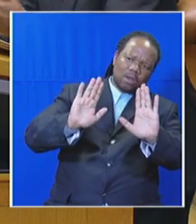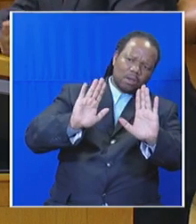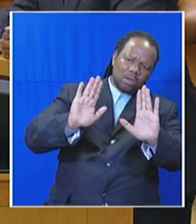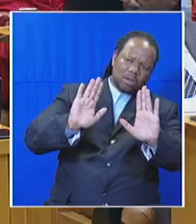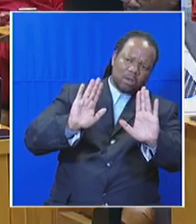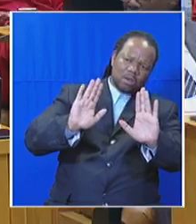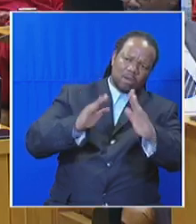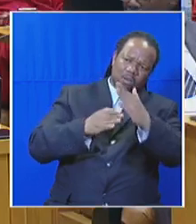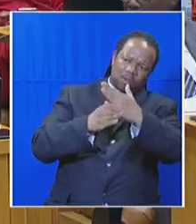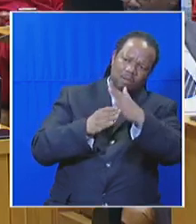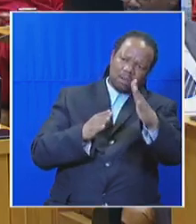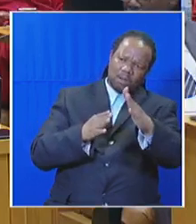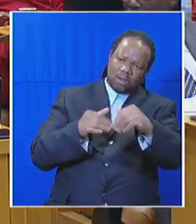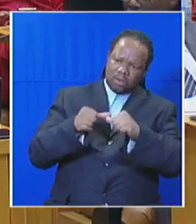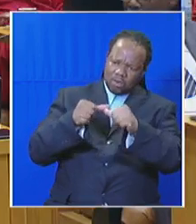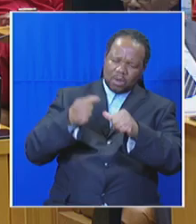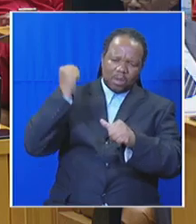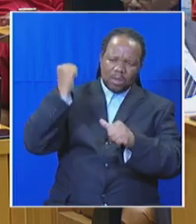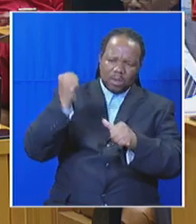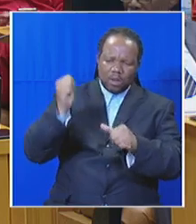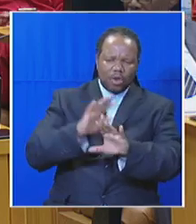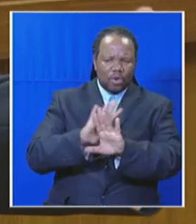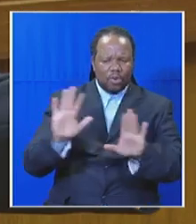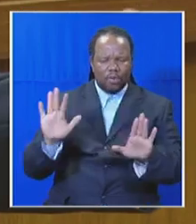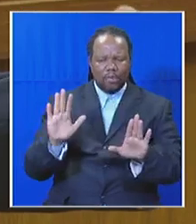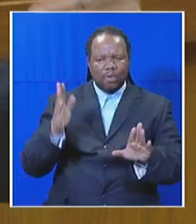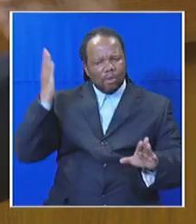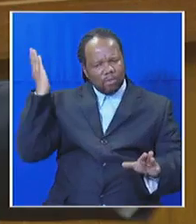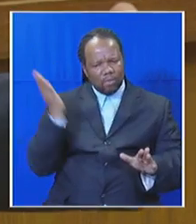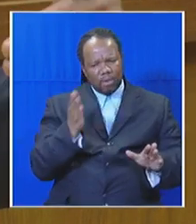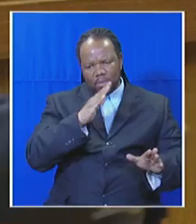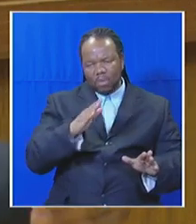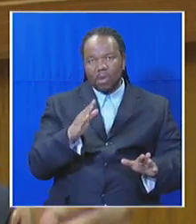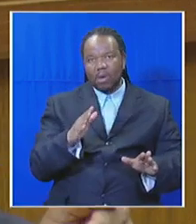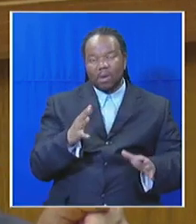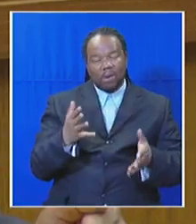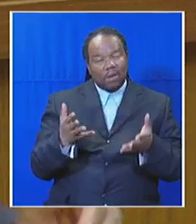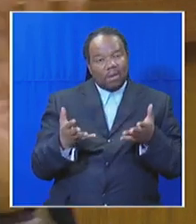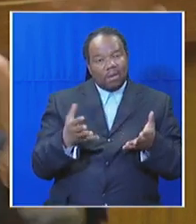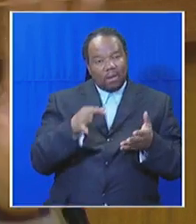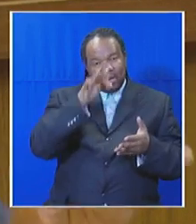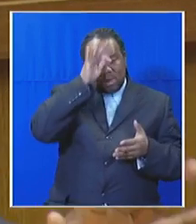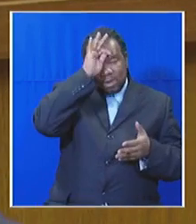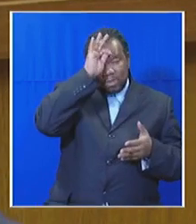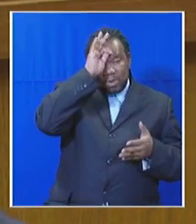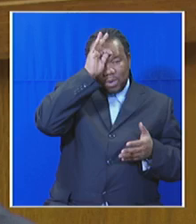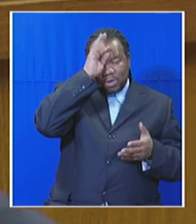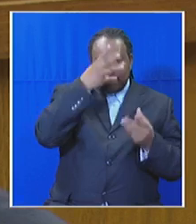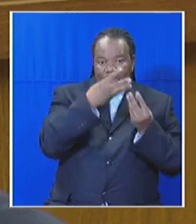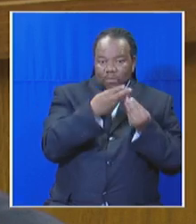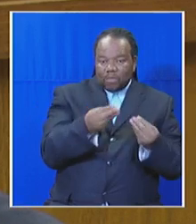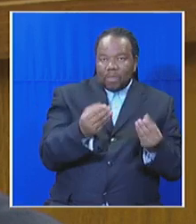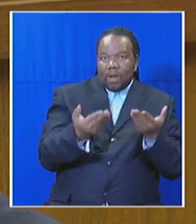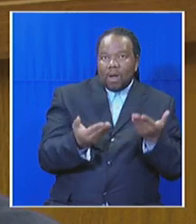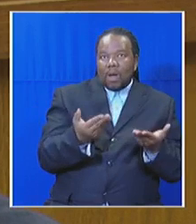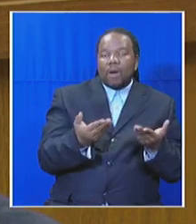killing continuing. How the police handled that matter, that has been a subject of a